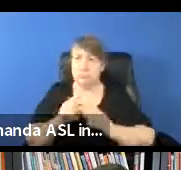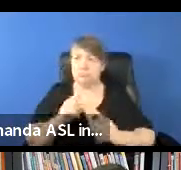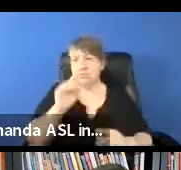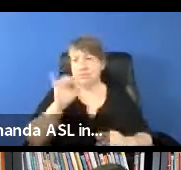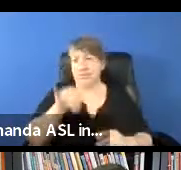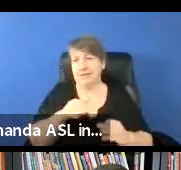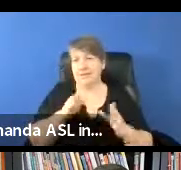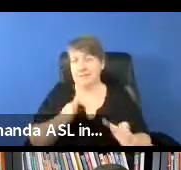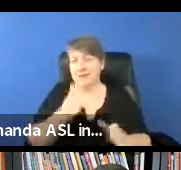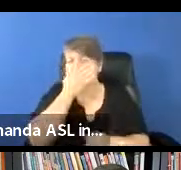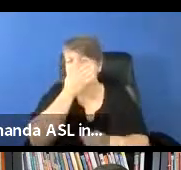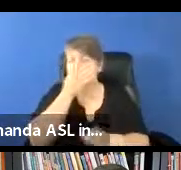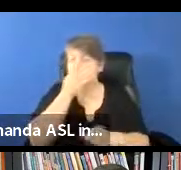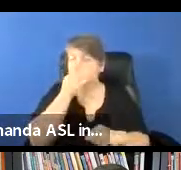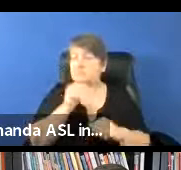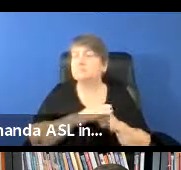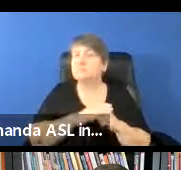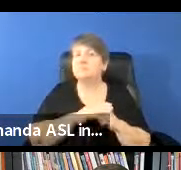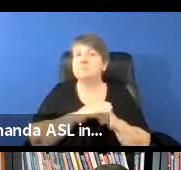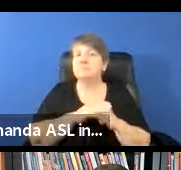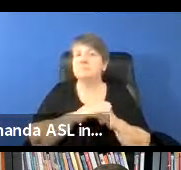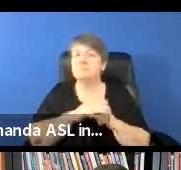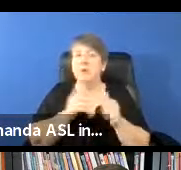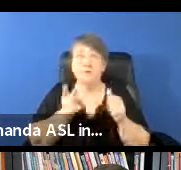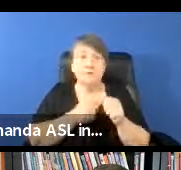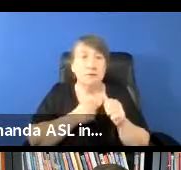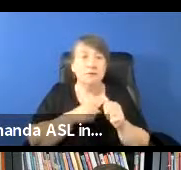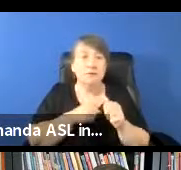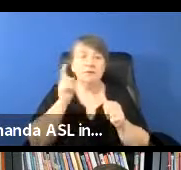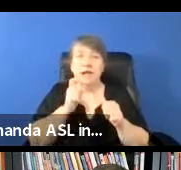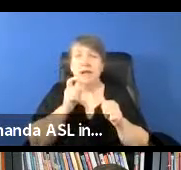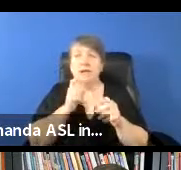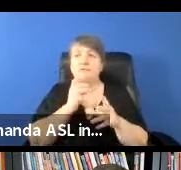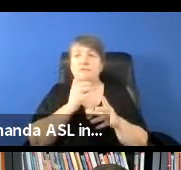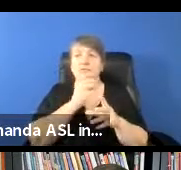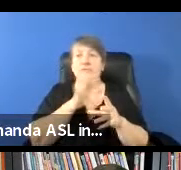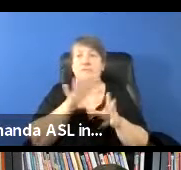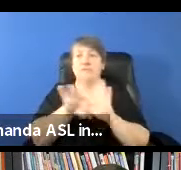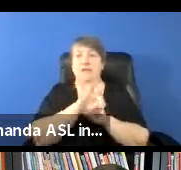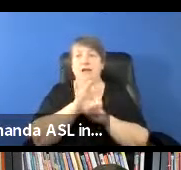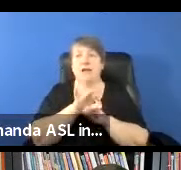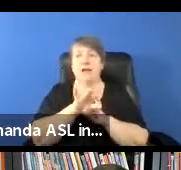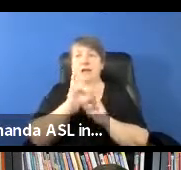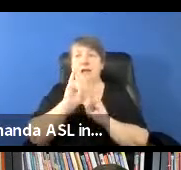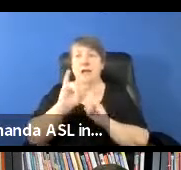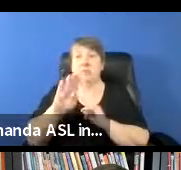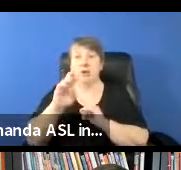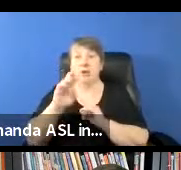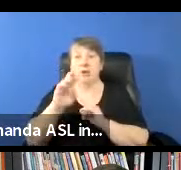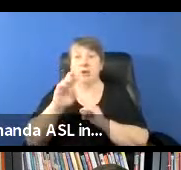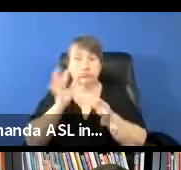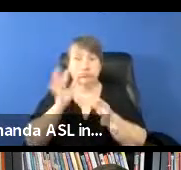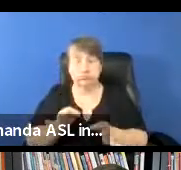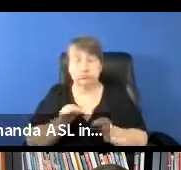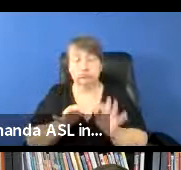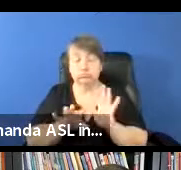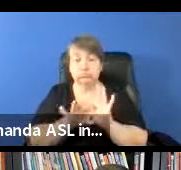forum. But once again, we've got to get to the IBR solution and get that moved forward before we can